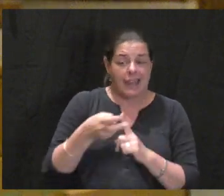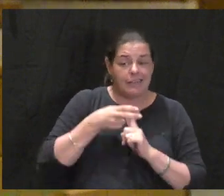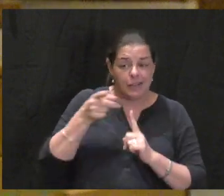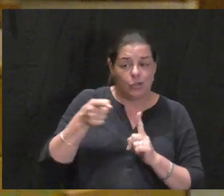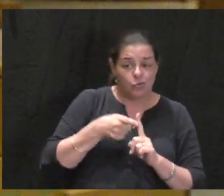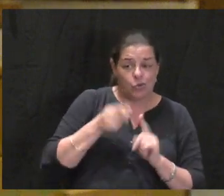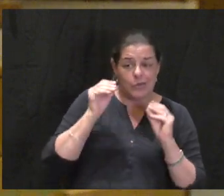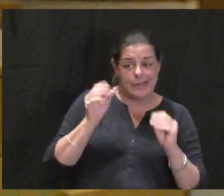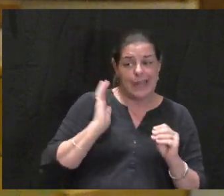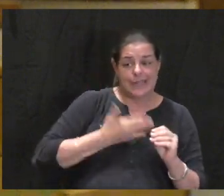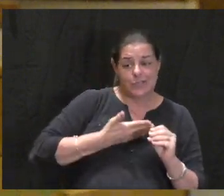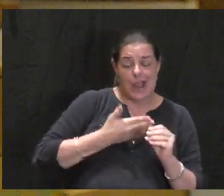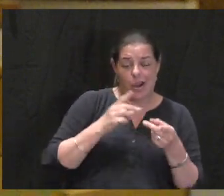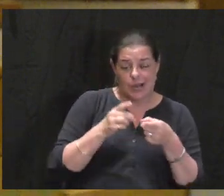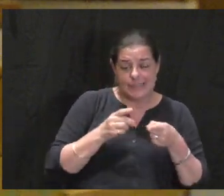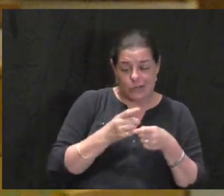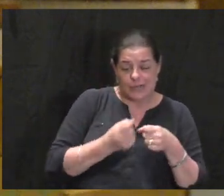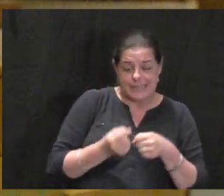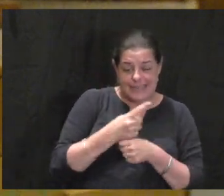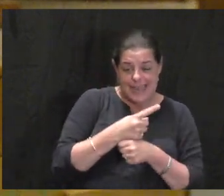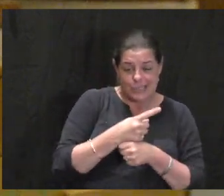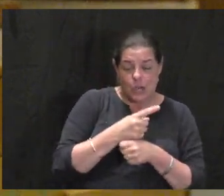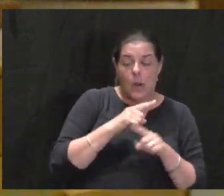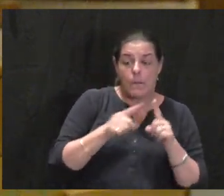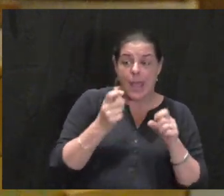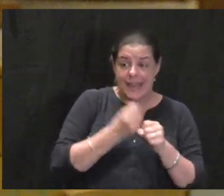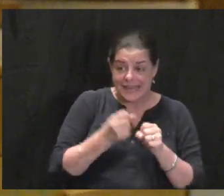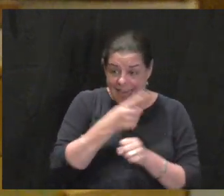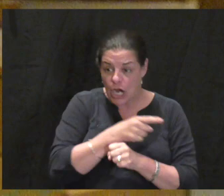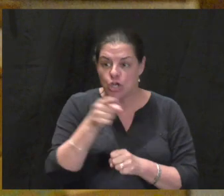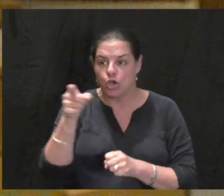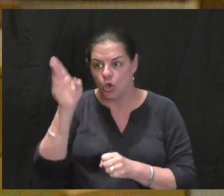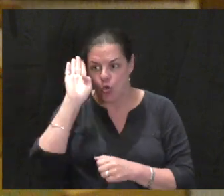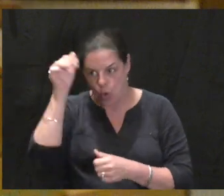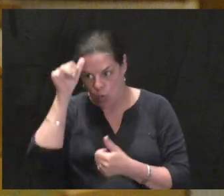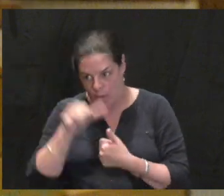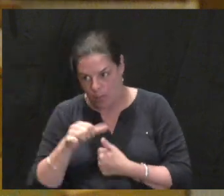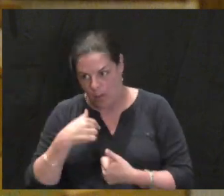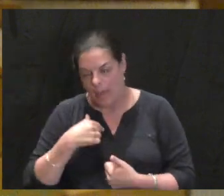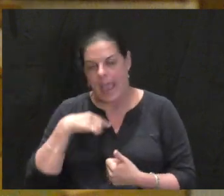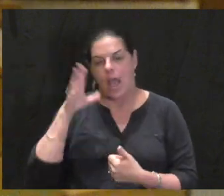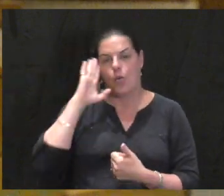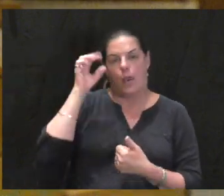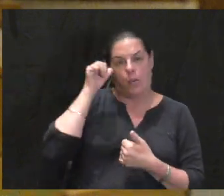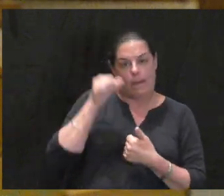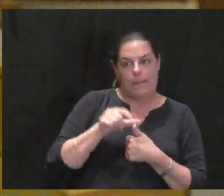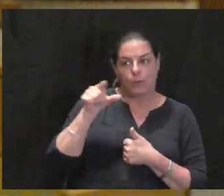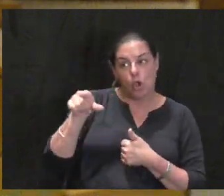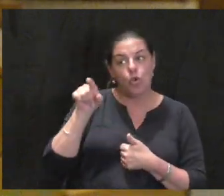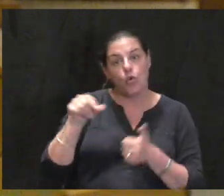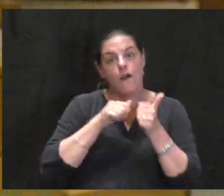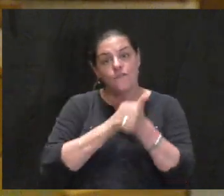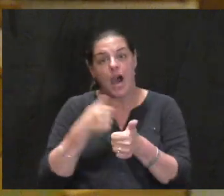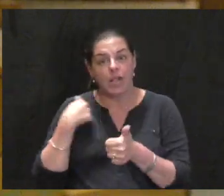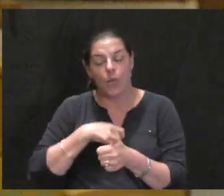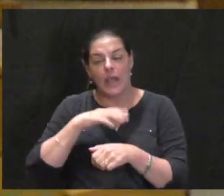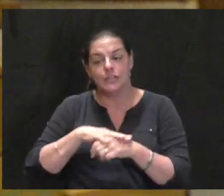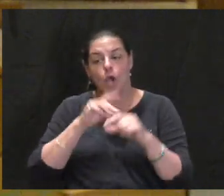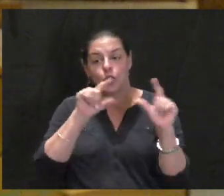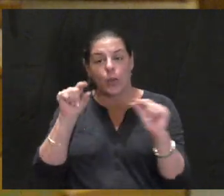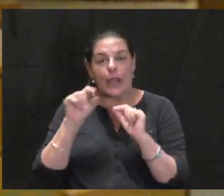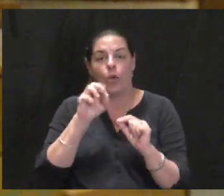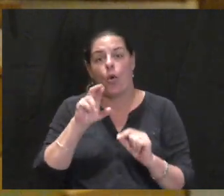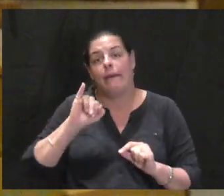you know about some of the cool things that we're doing. And so it was kind of a relationship building piece that was very specific and strategically targeted towards